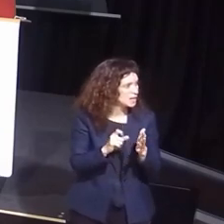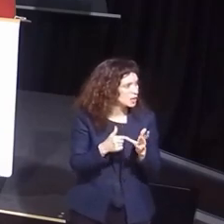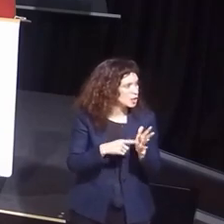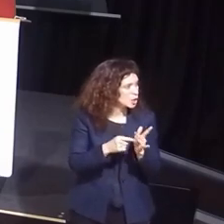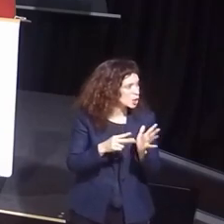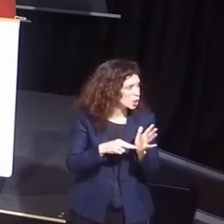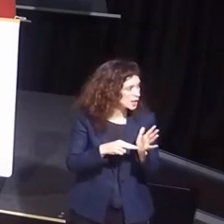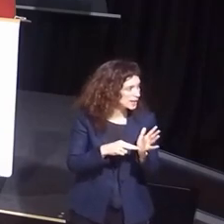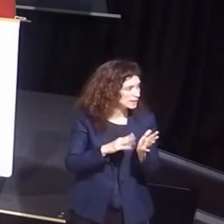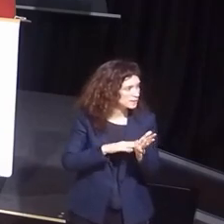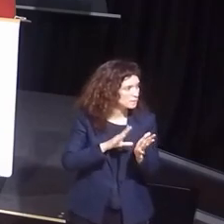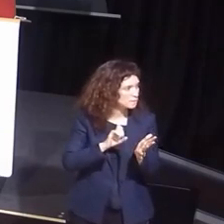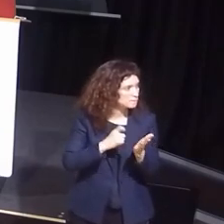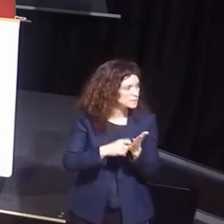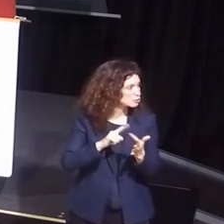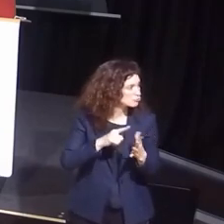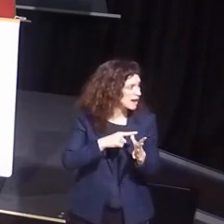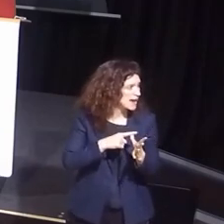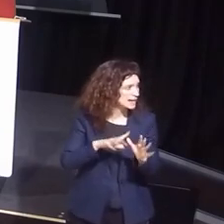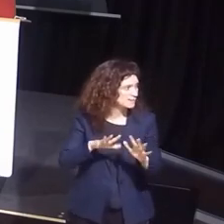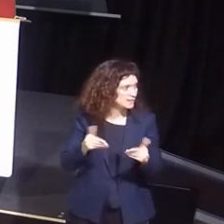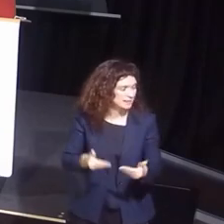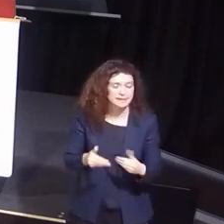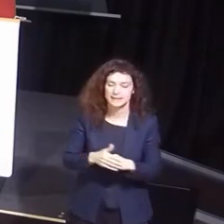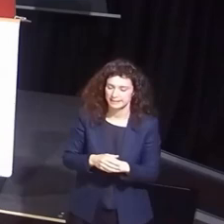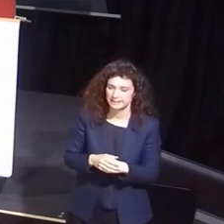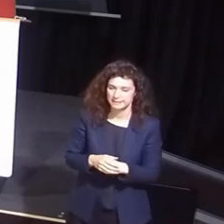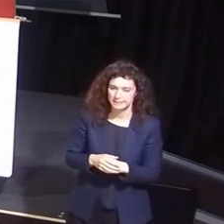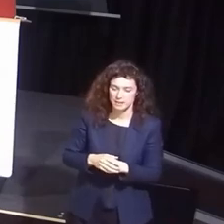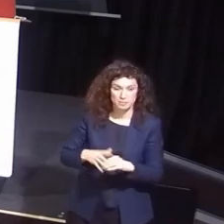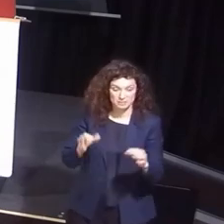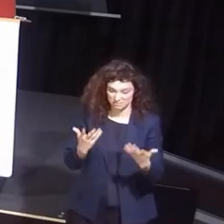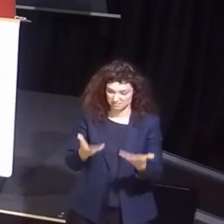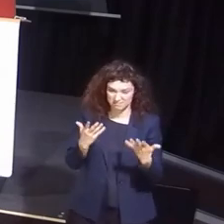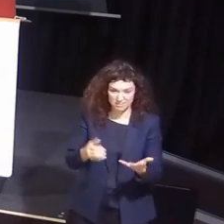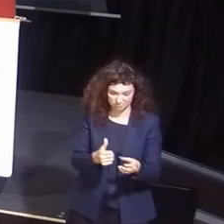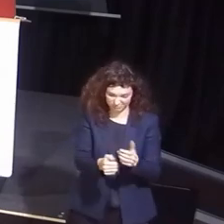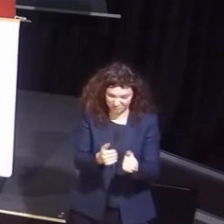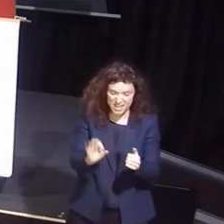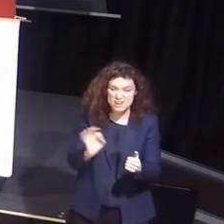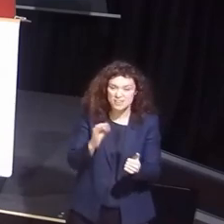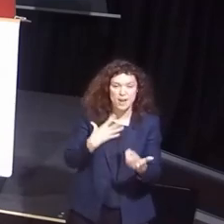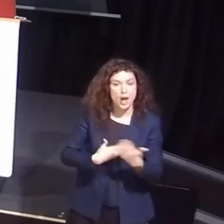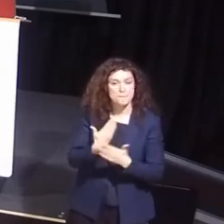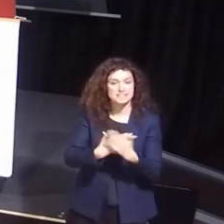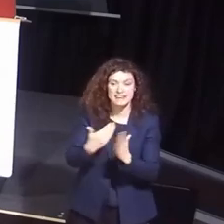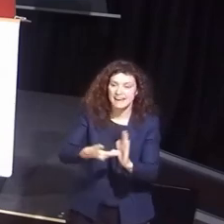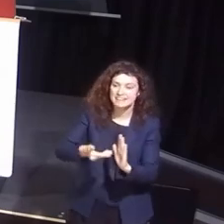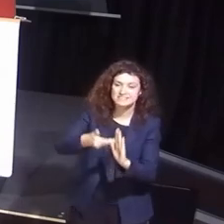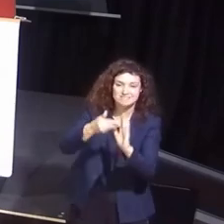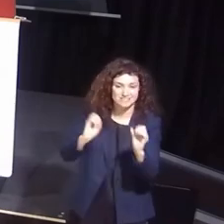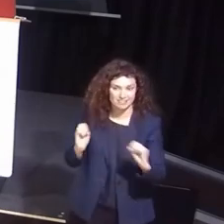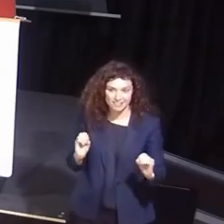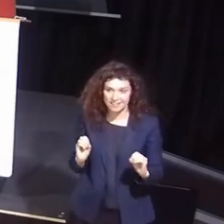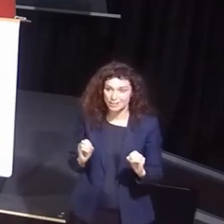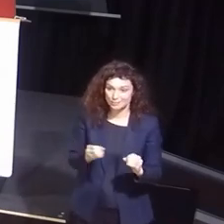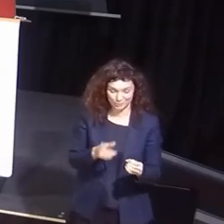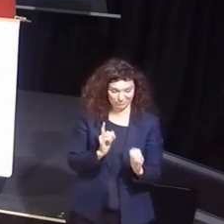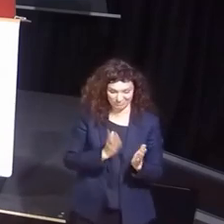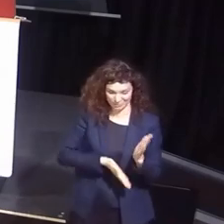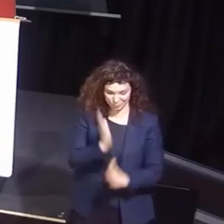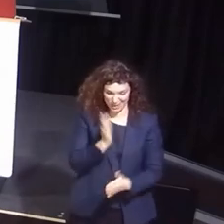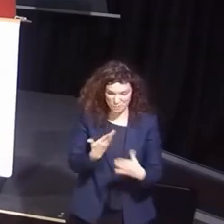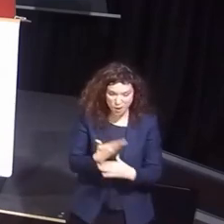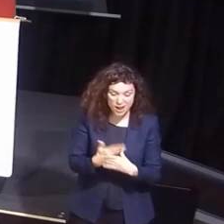play it, you put the disc in and press the button, and it doesn't connect to the internet, nothing updates, mm-hmm. it just works. And then when you lose, you press and hold the reset